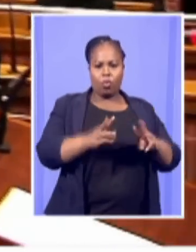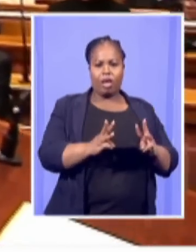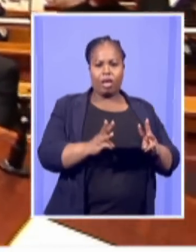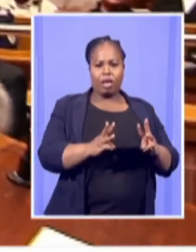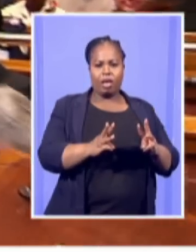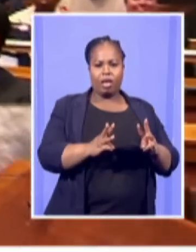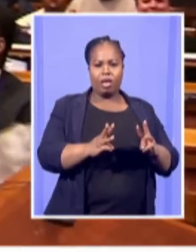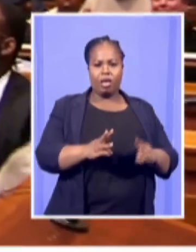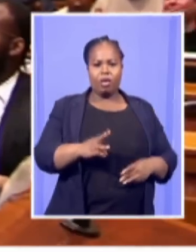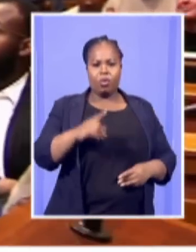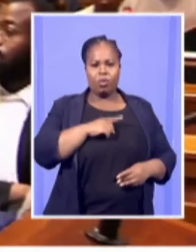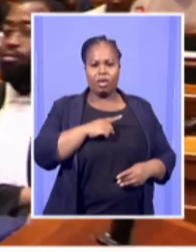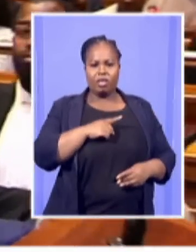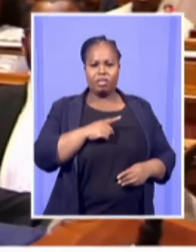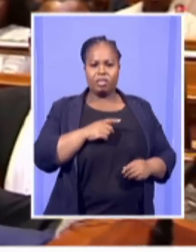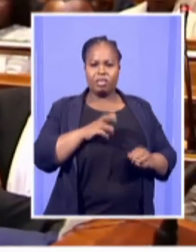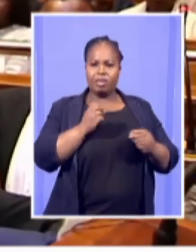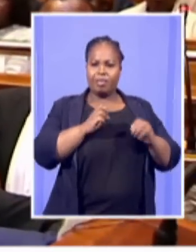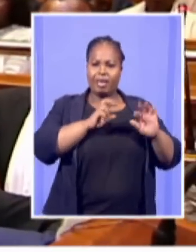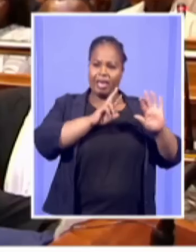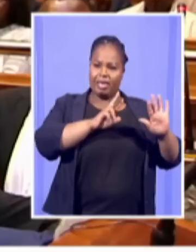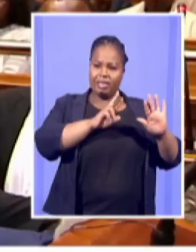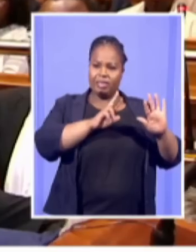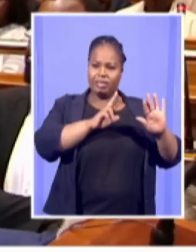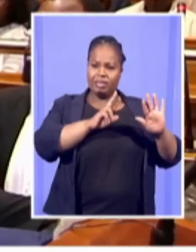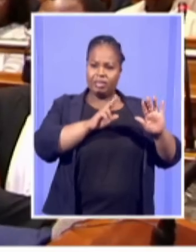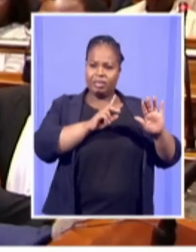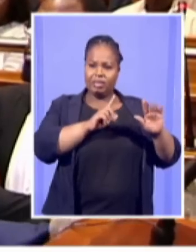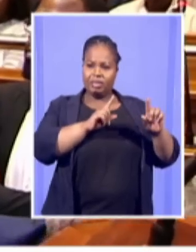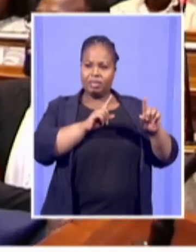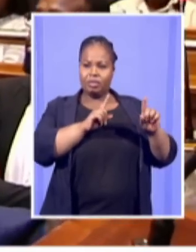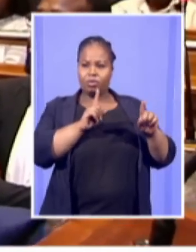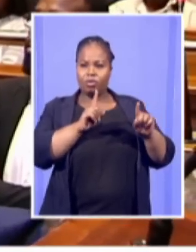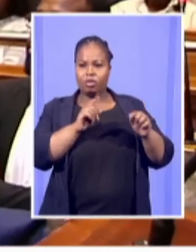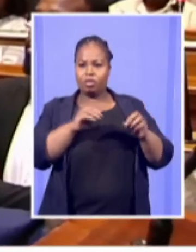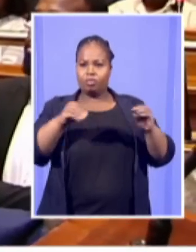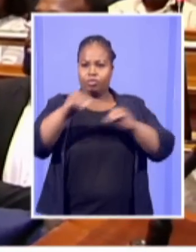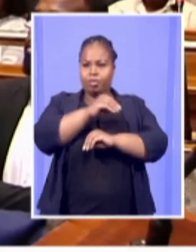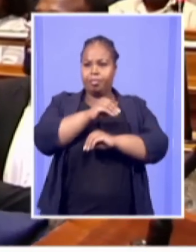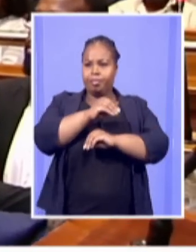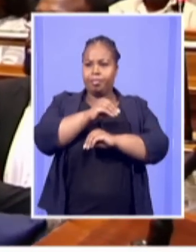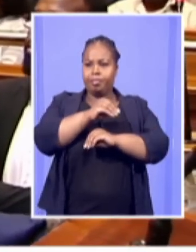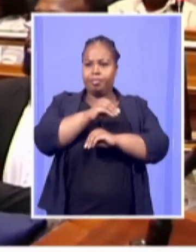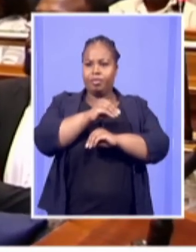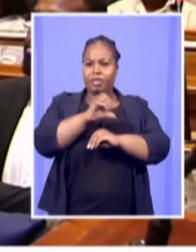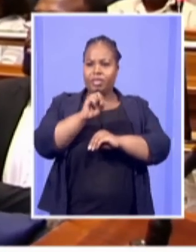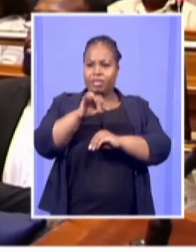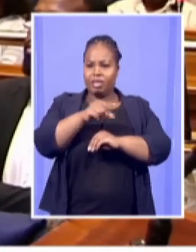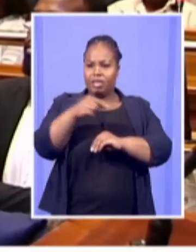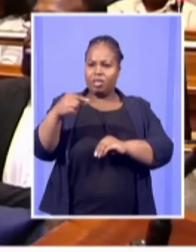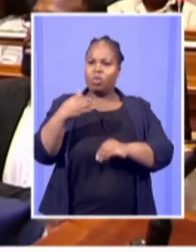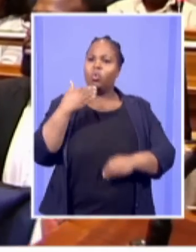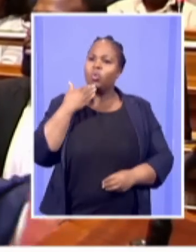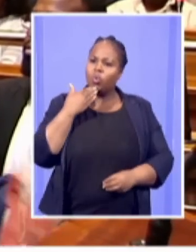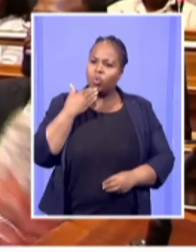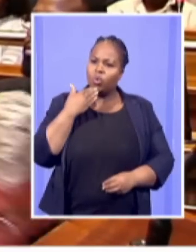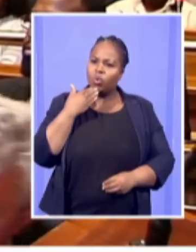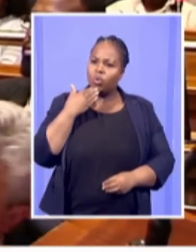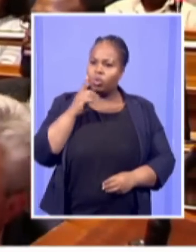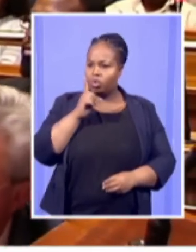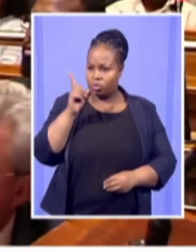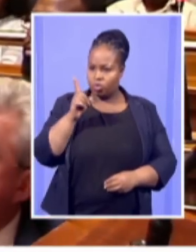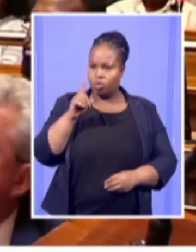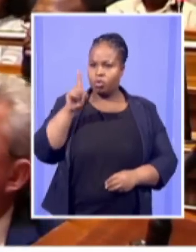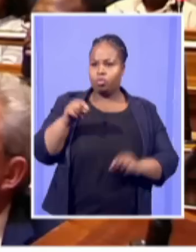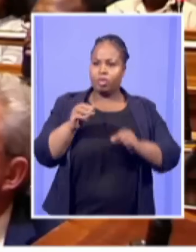Mr. Singh is accused number 8. That's right. Yes, so they are start. Mr. Singh? Who is Mr. Singh? You have to be